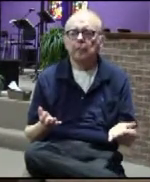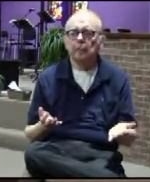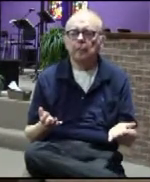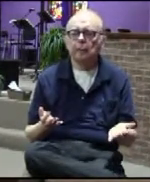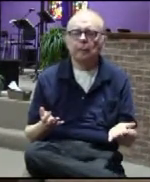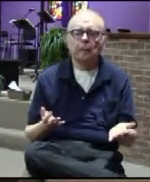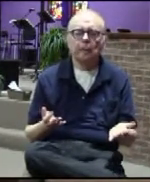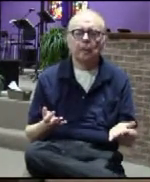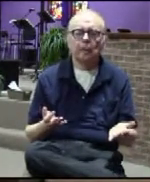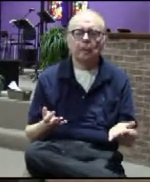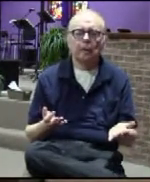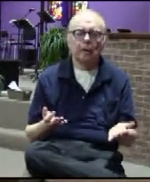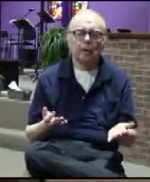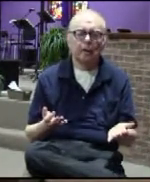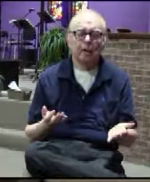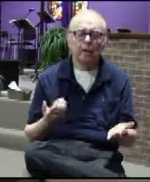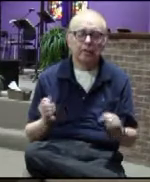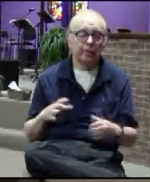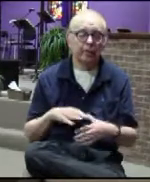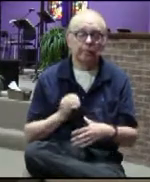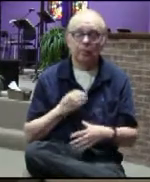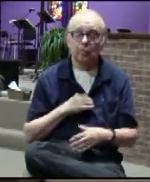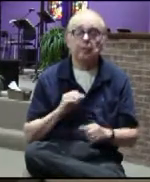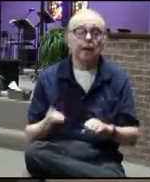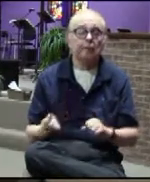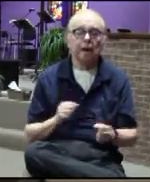this is another soul has been baptized